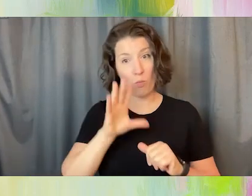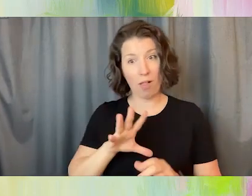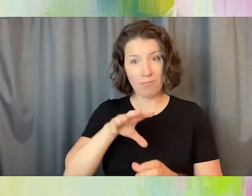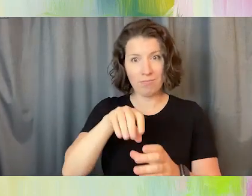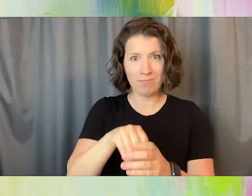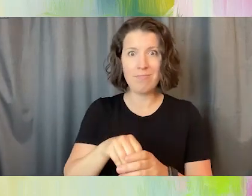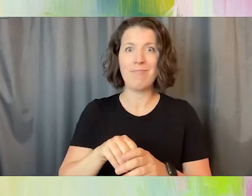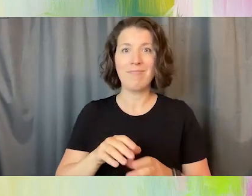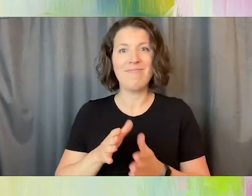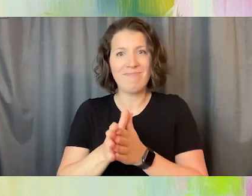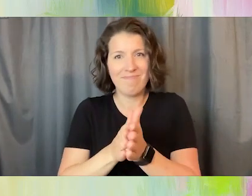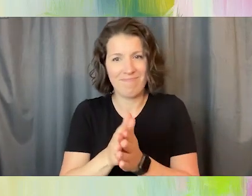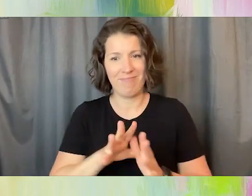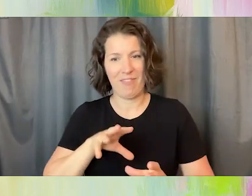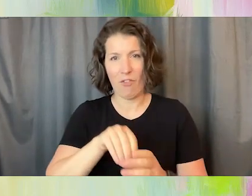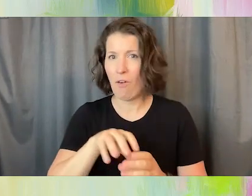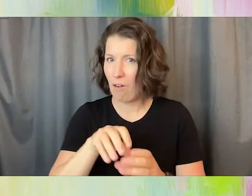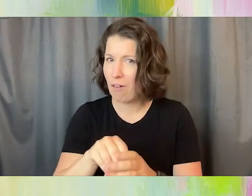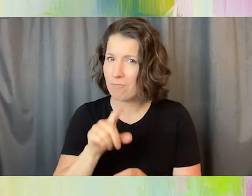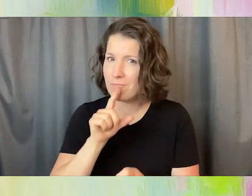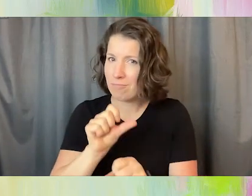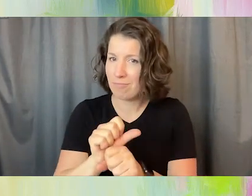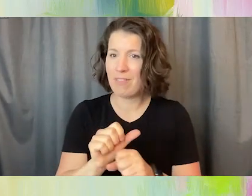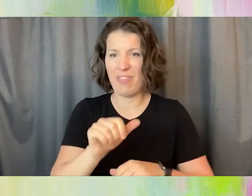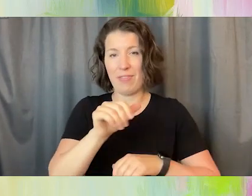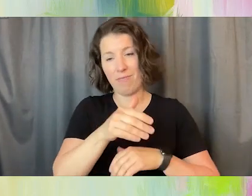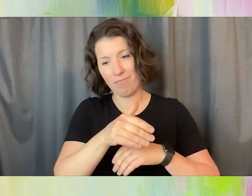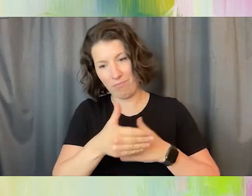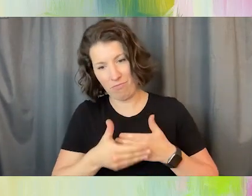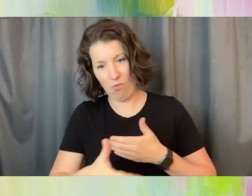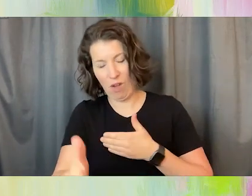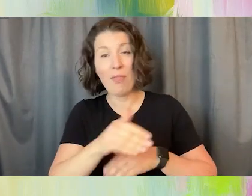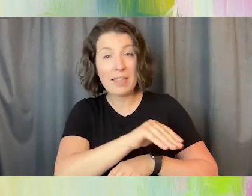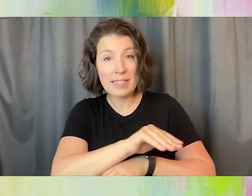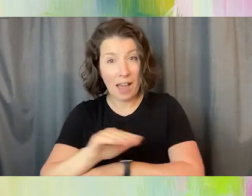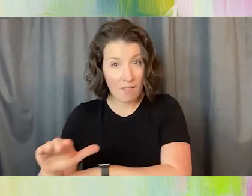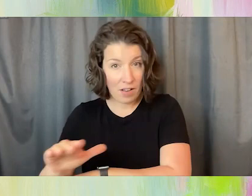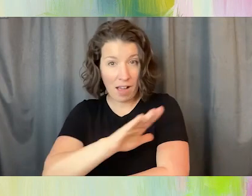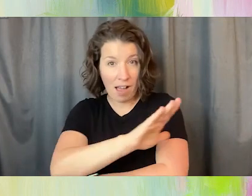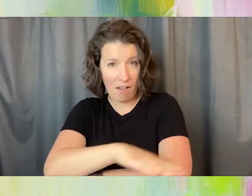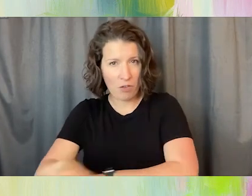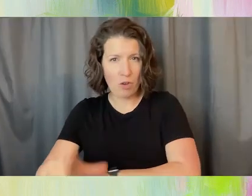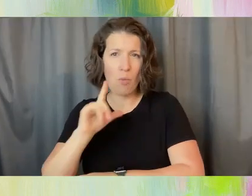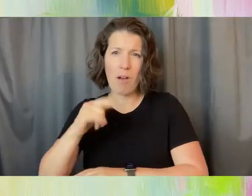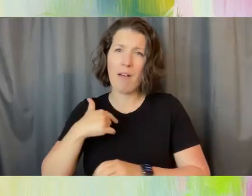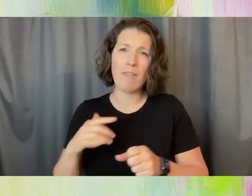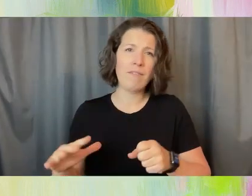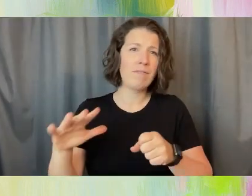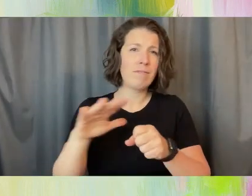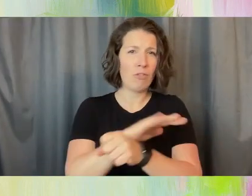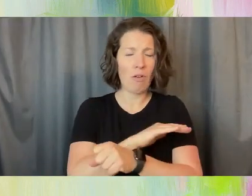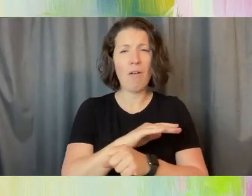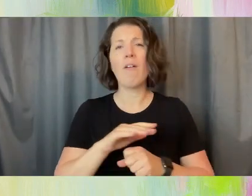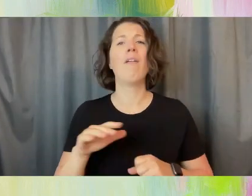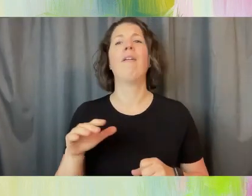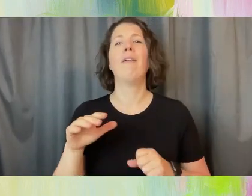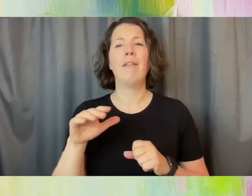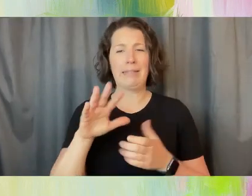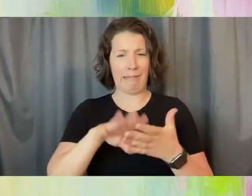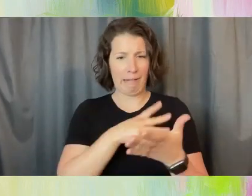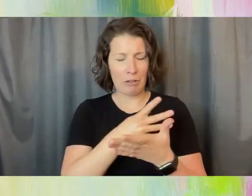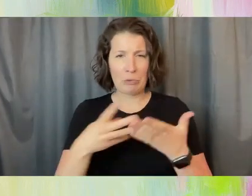actively throughout the course of this afternoon, which is going to have a really packed agenda. We have